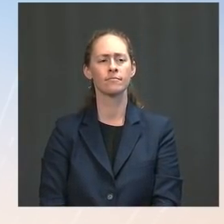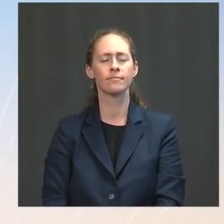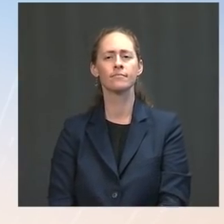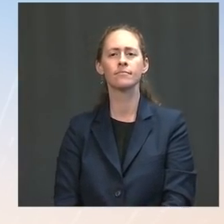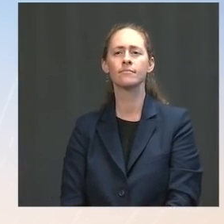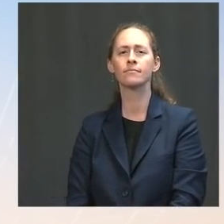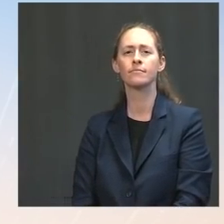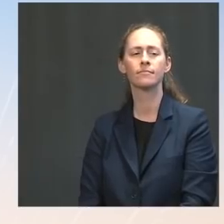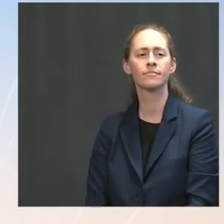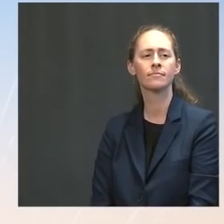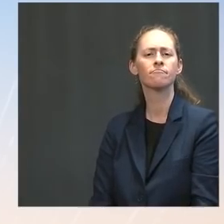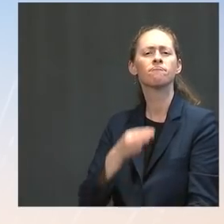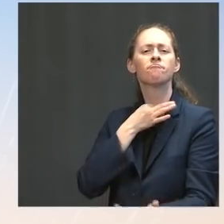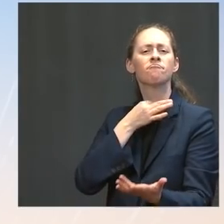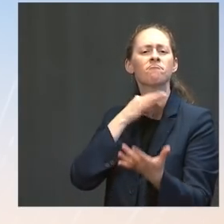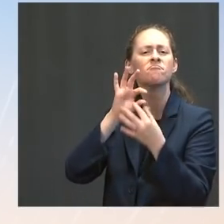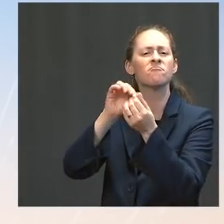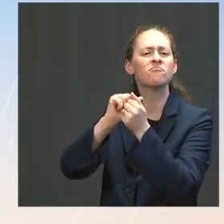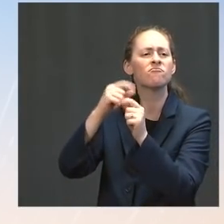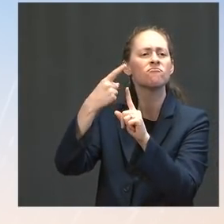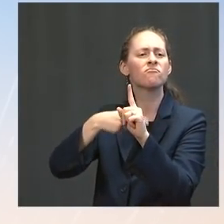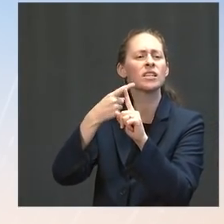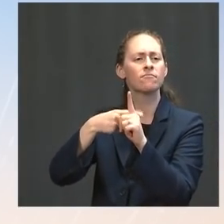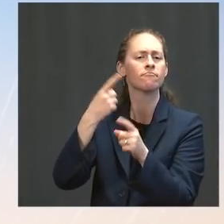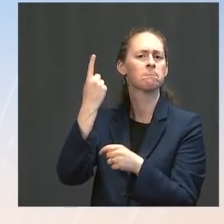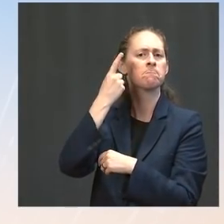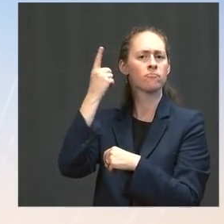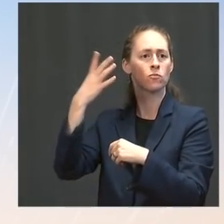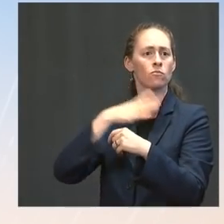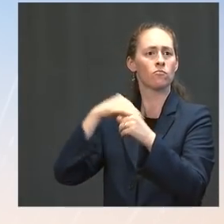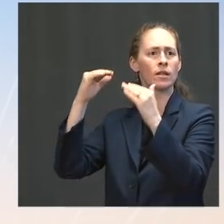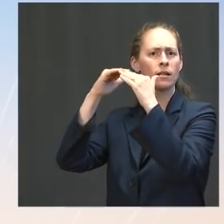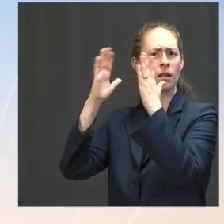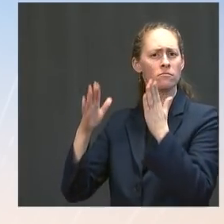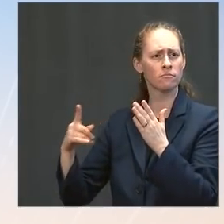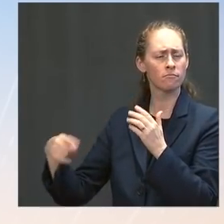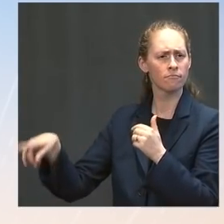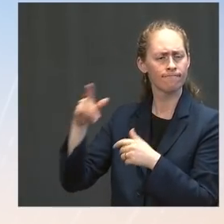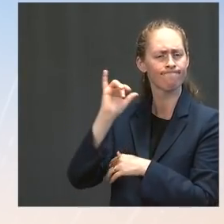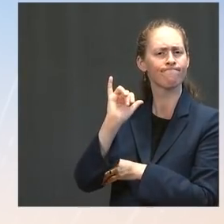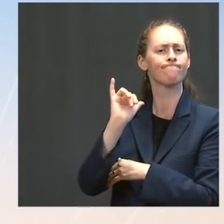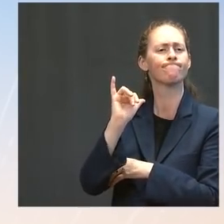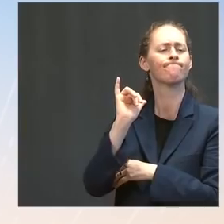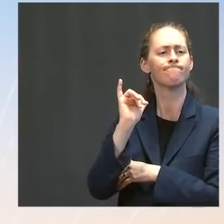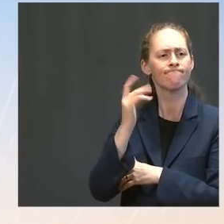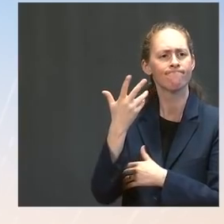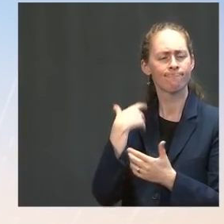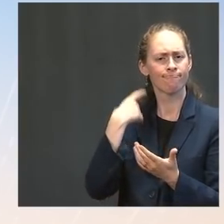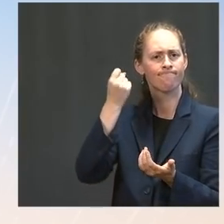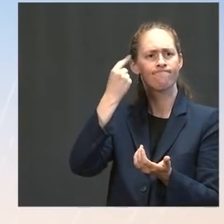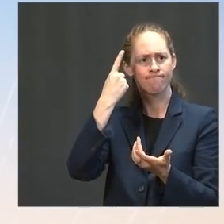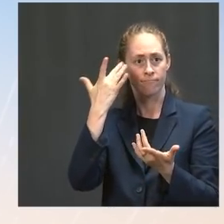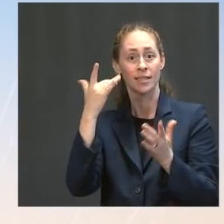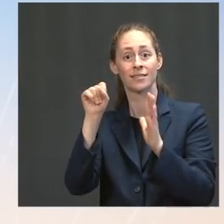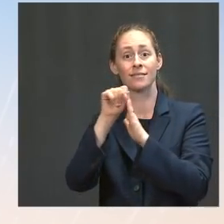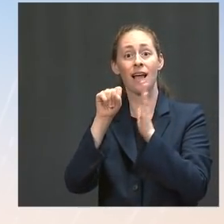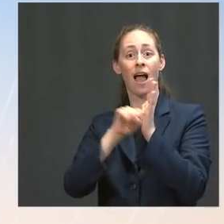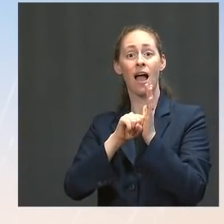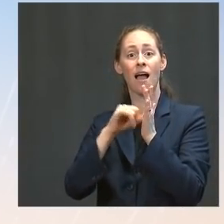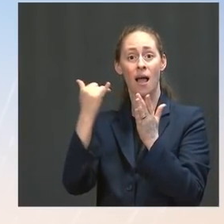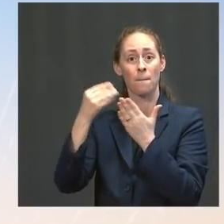be supportive of profiting off of people who are desperate to get out of a country. Go ahead. Thank you, Jen. I have a question on Afghanistan and then about a